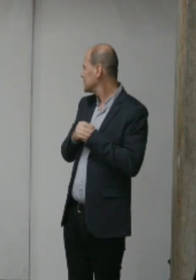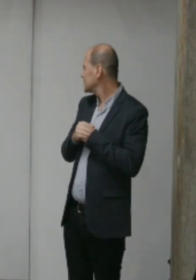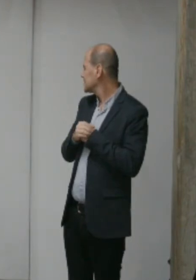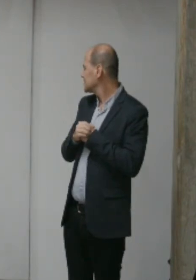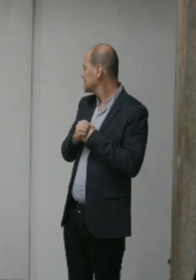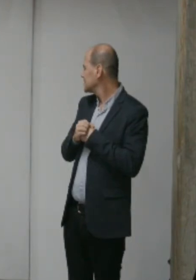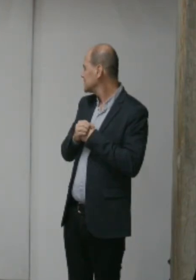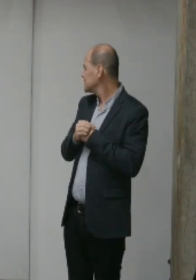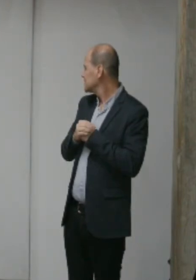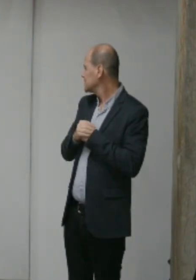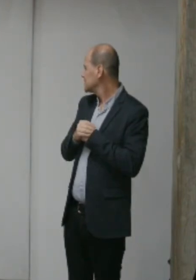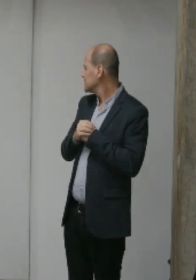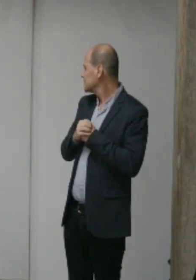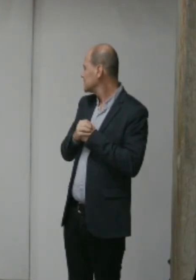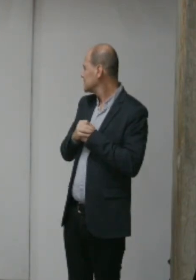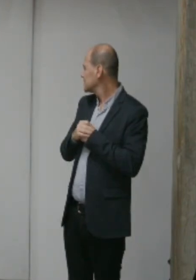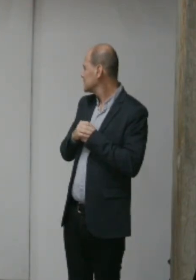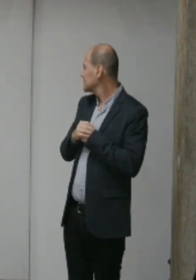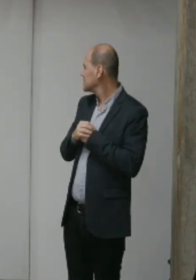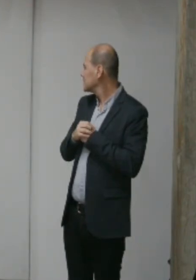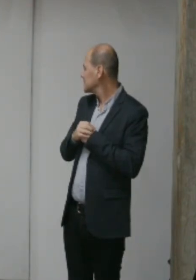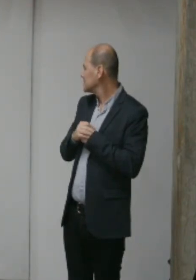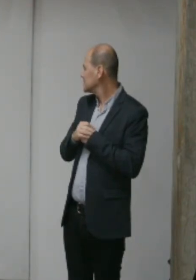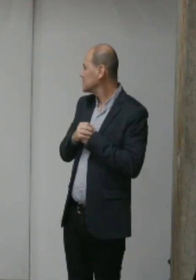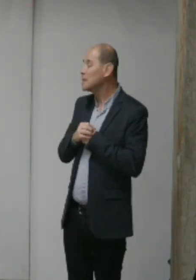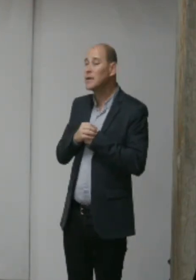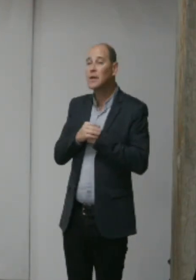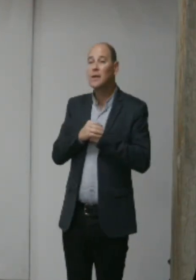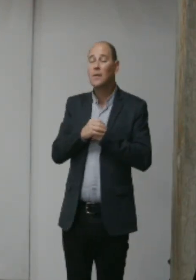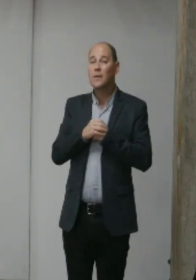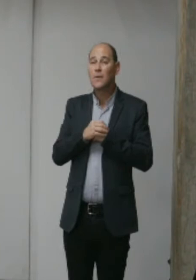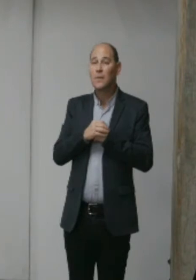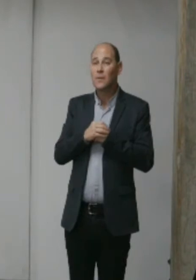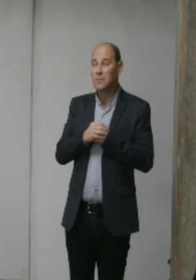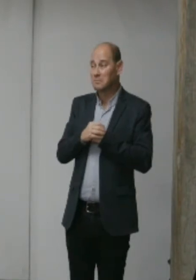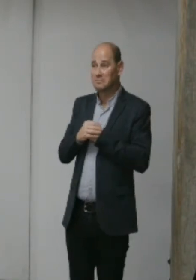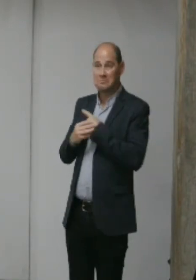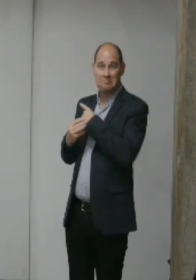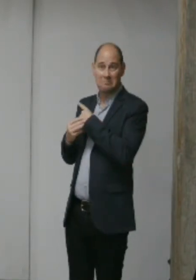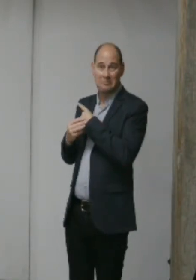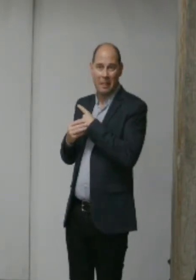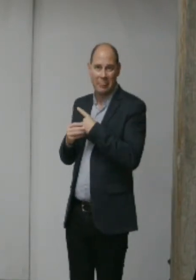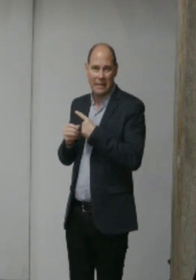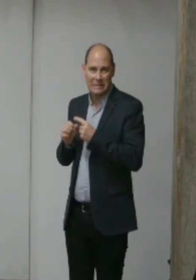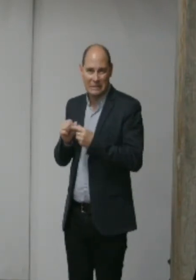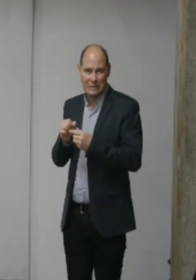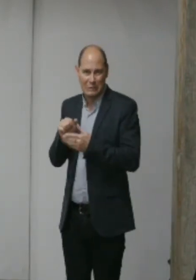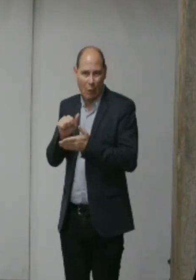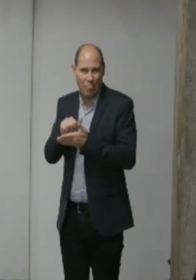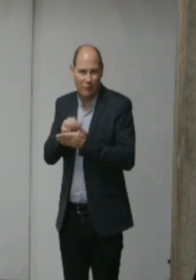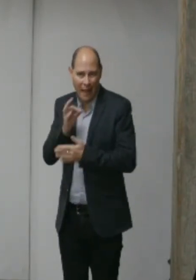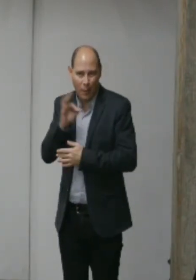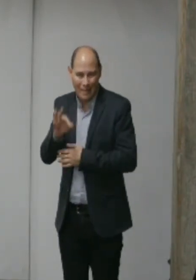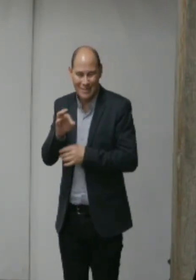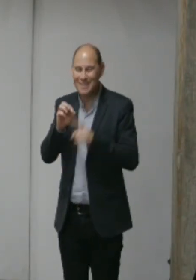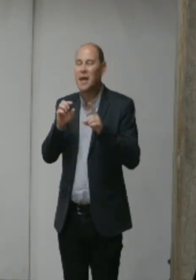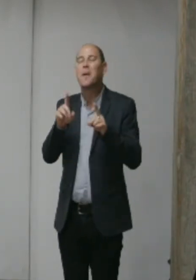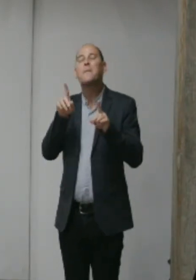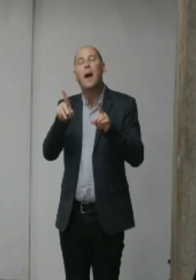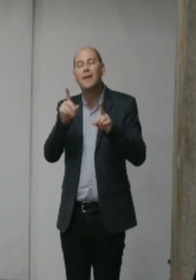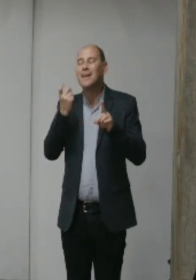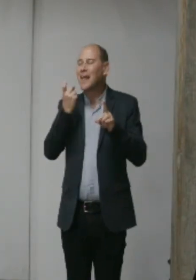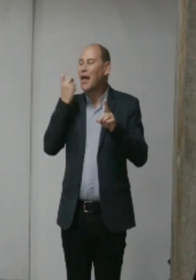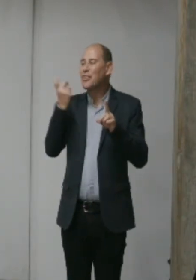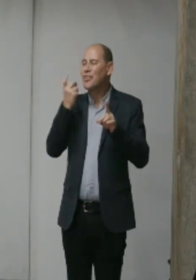what we wanted to ask you to think about, as well as the one on the slide, if that's what you fancy, is just to think